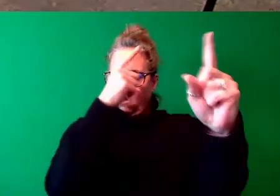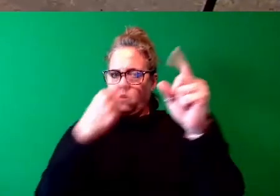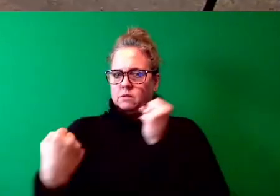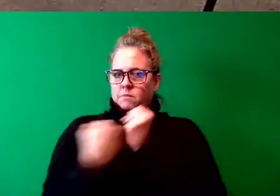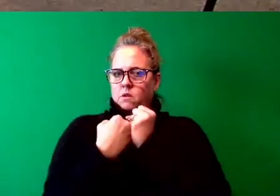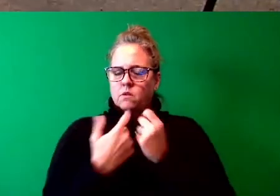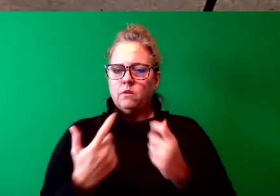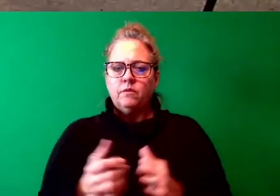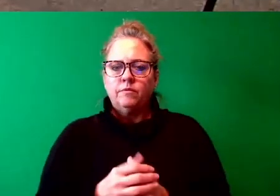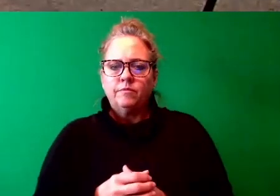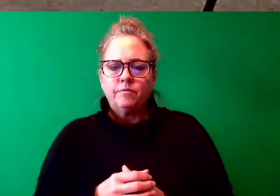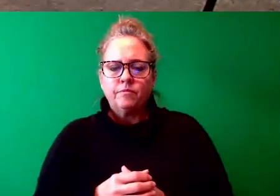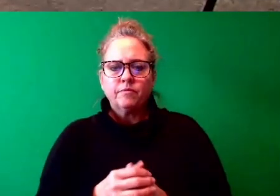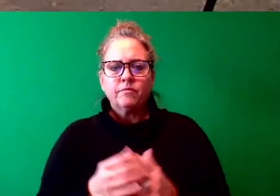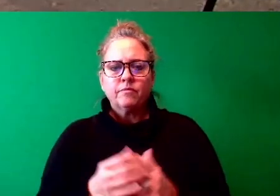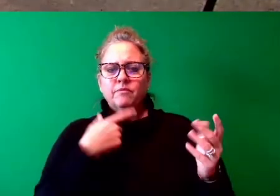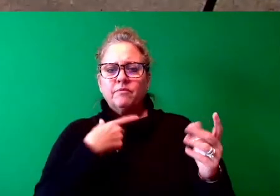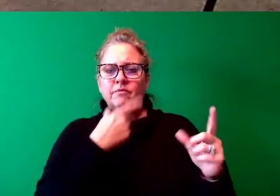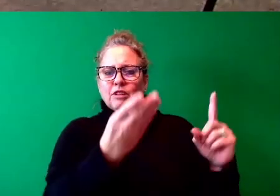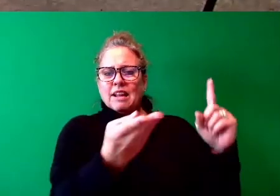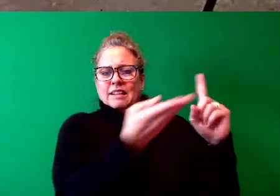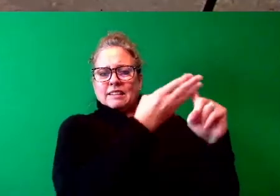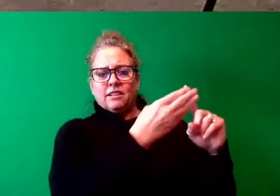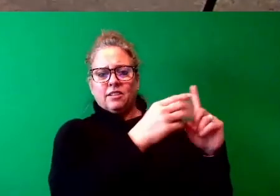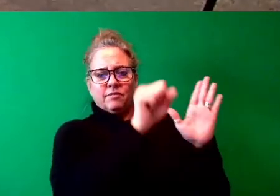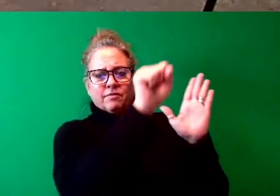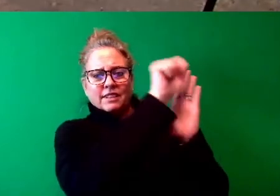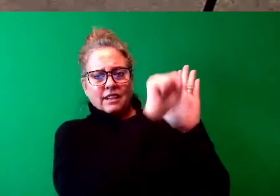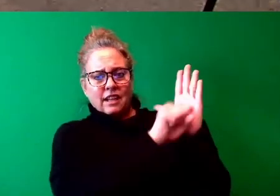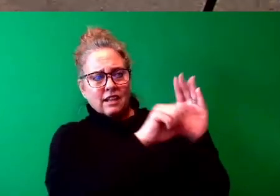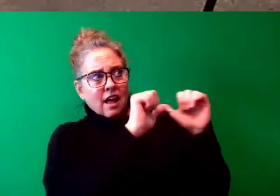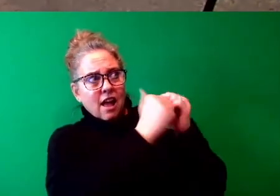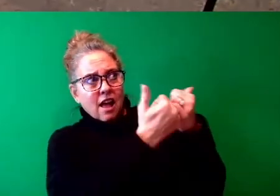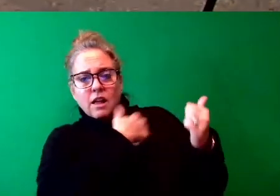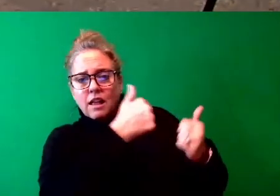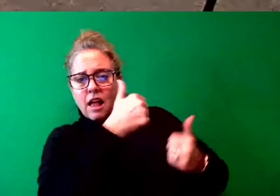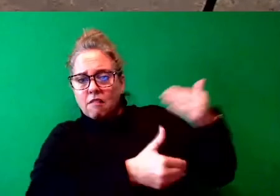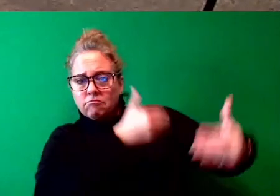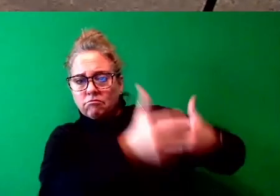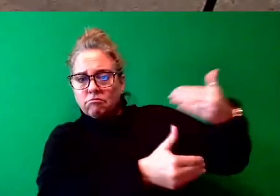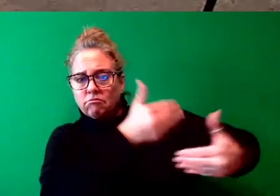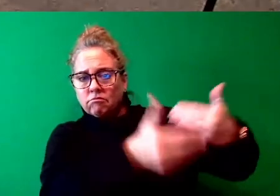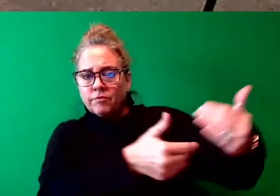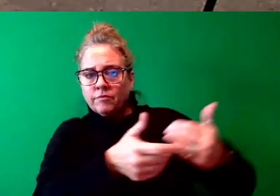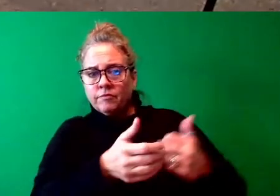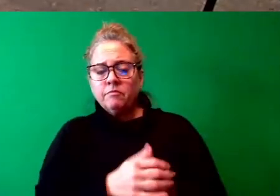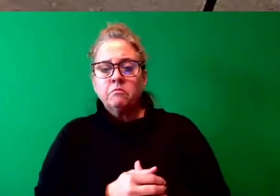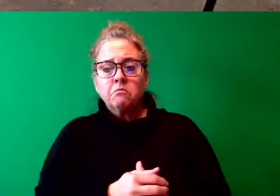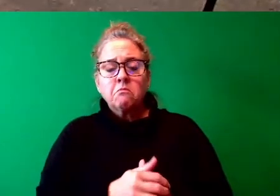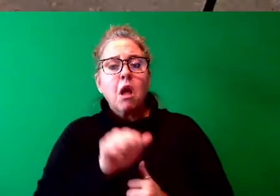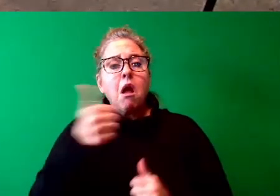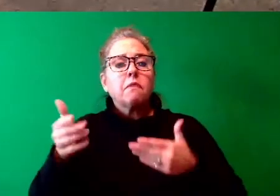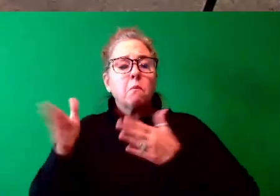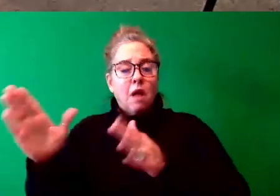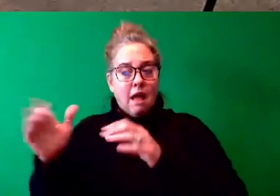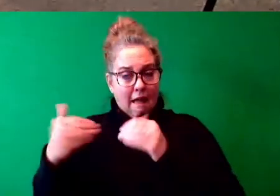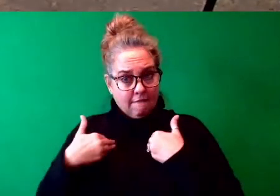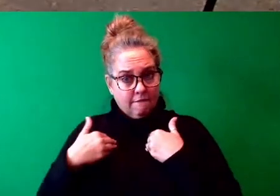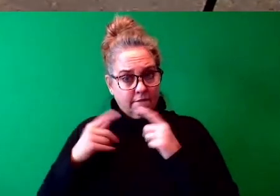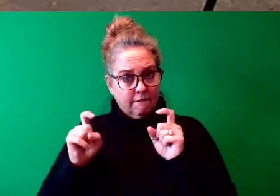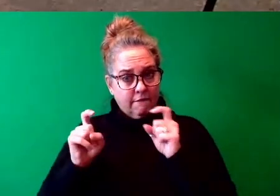What can we do? Yeah, I mean, that's another aspect too. I mean, the state per capita funding is around